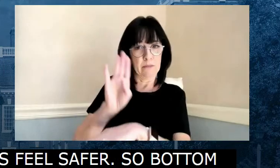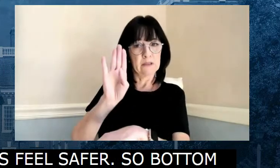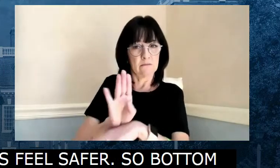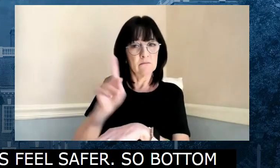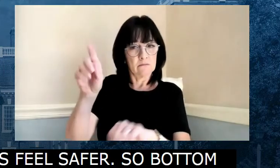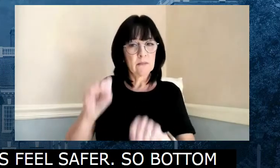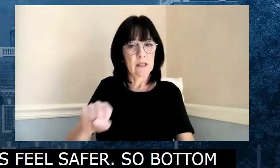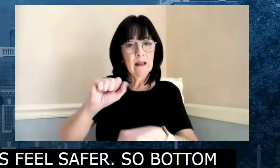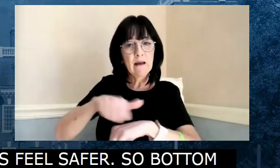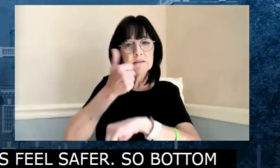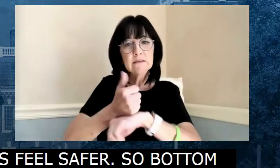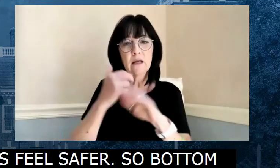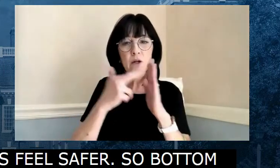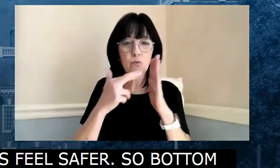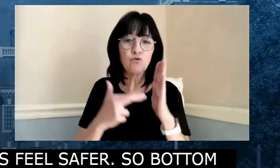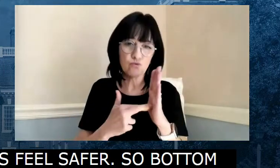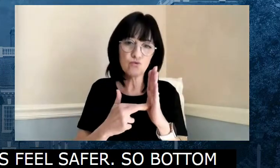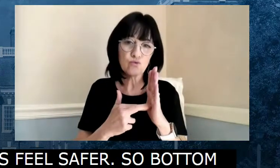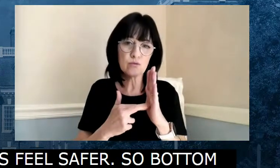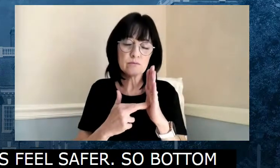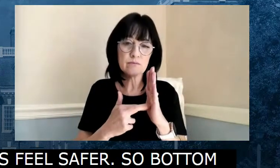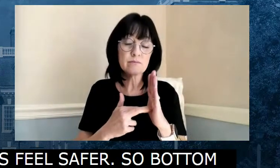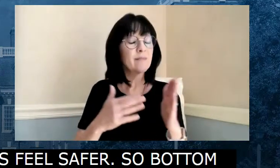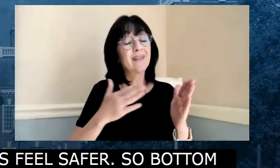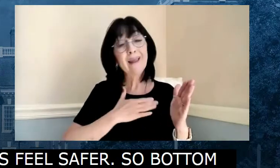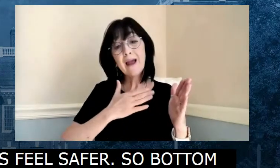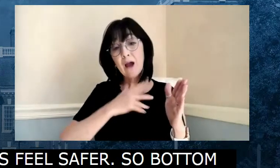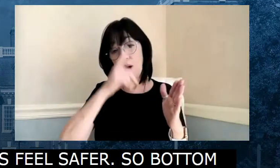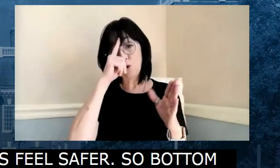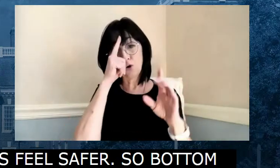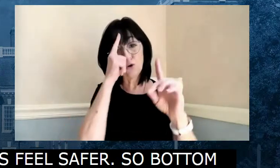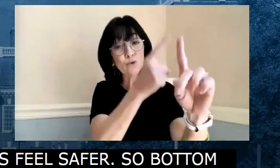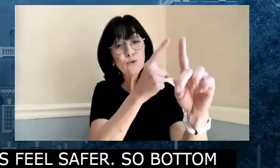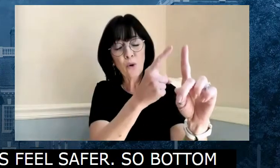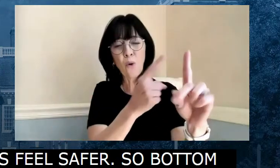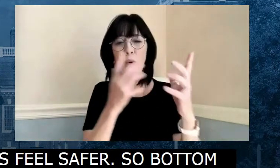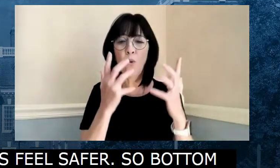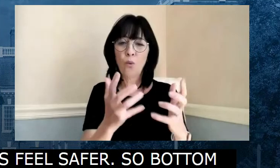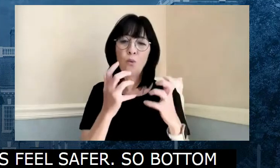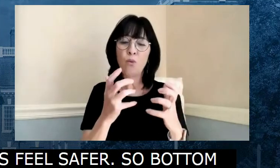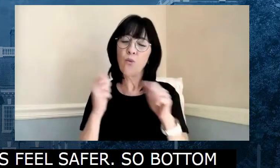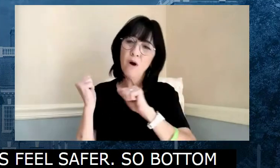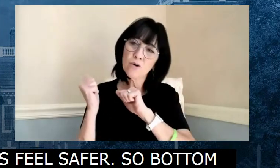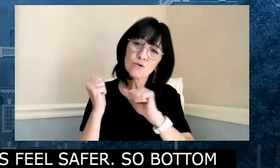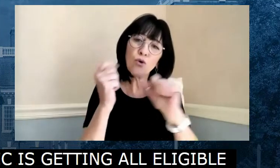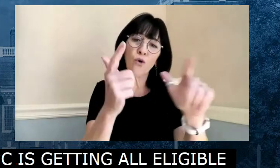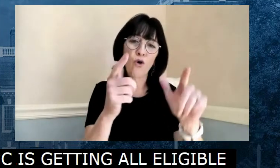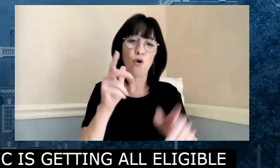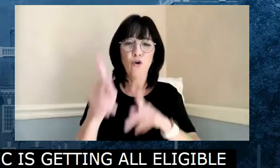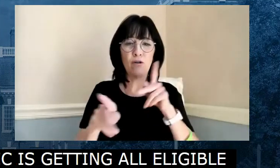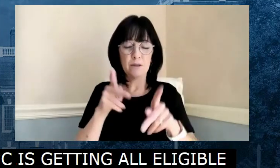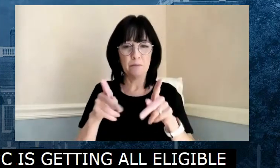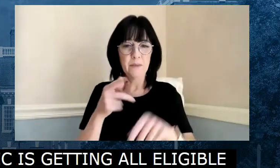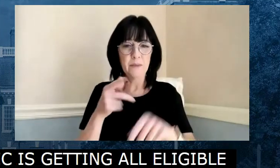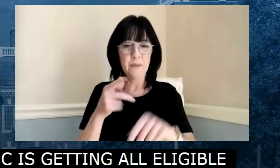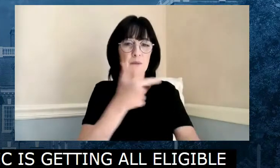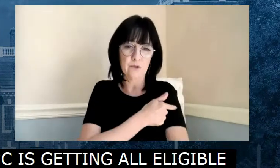is by getting all eligible persons vaccinated. So as the governor said, and I'm going to mention again, go to